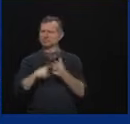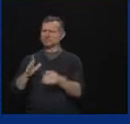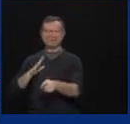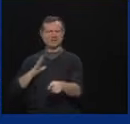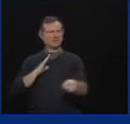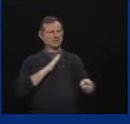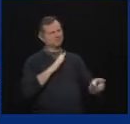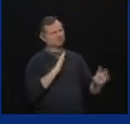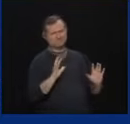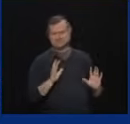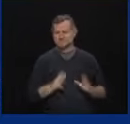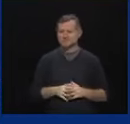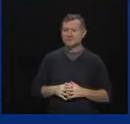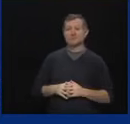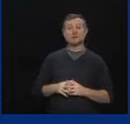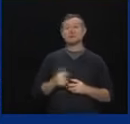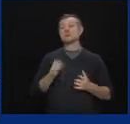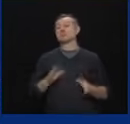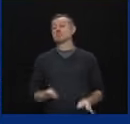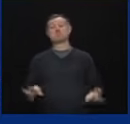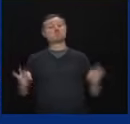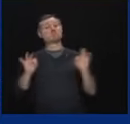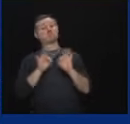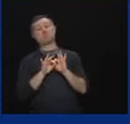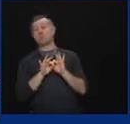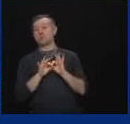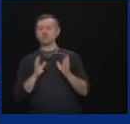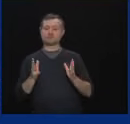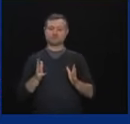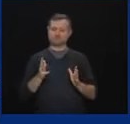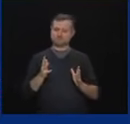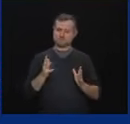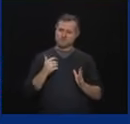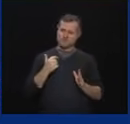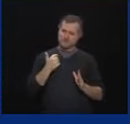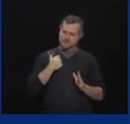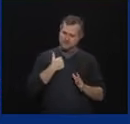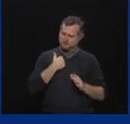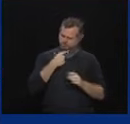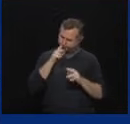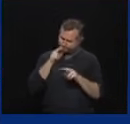the requirement goes into effect in a couple weeks. We'll be on it.